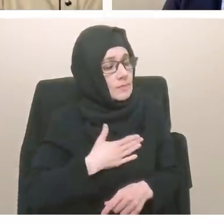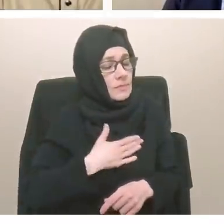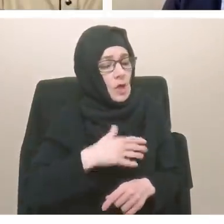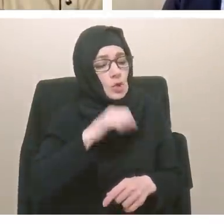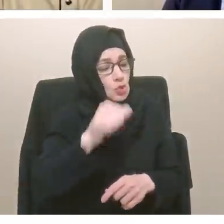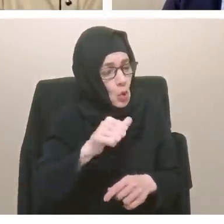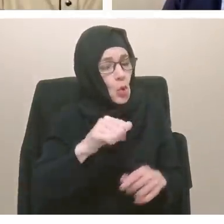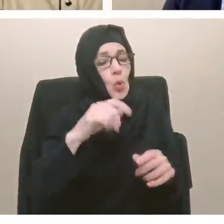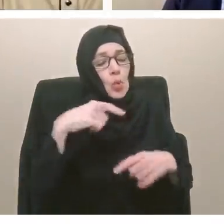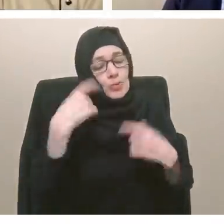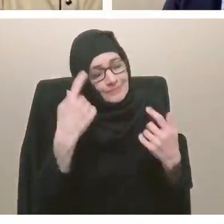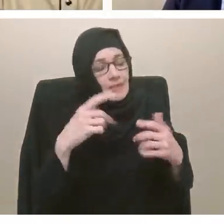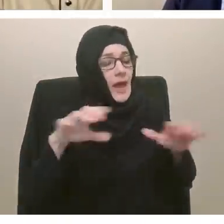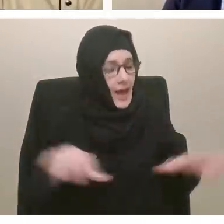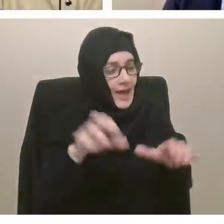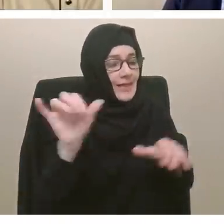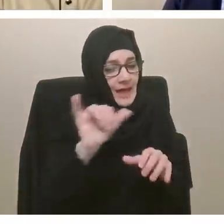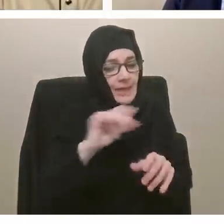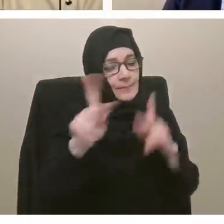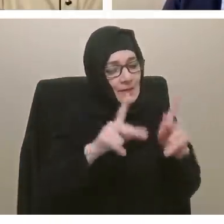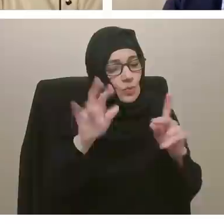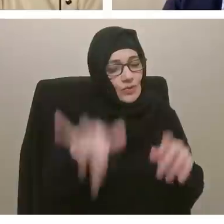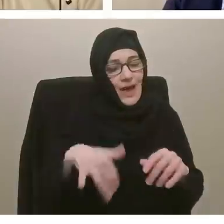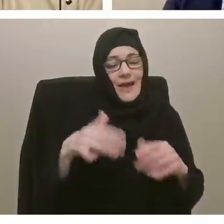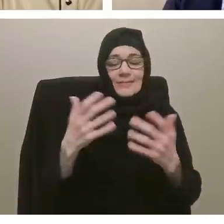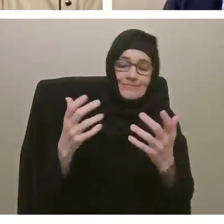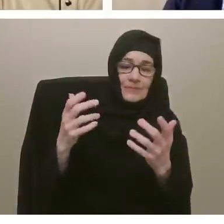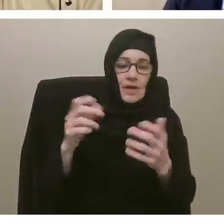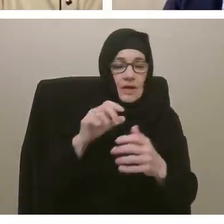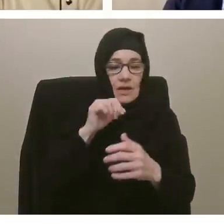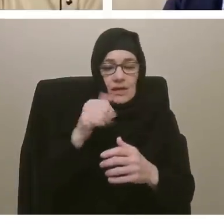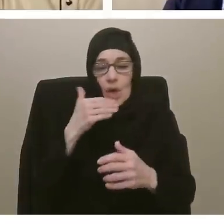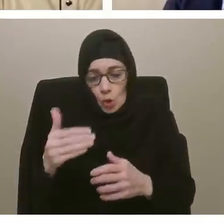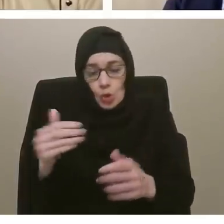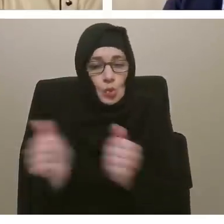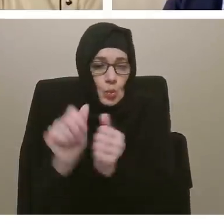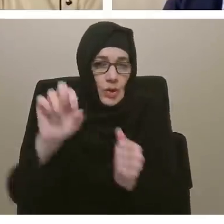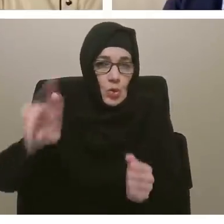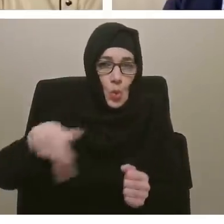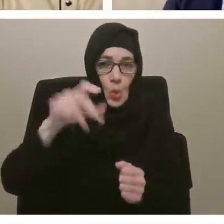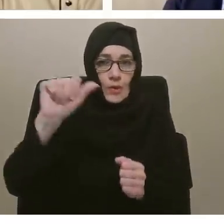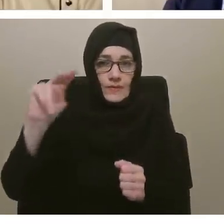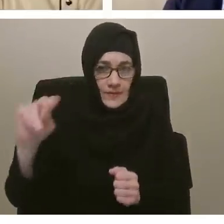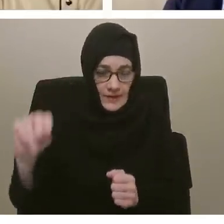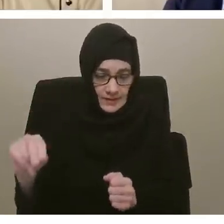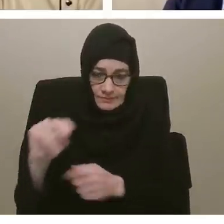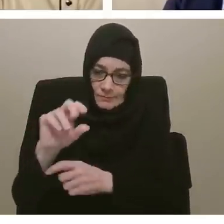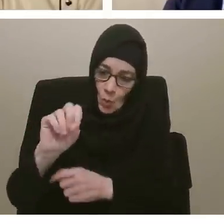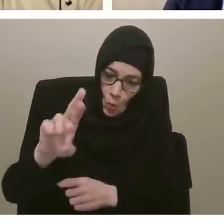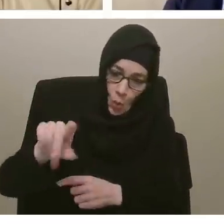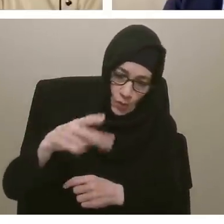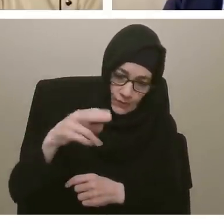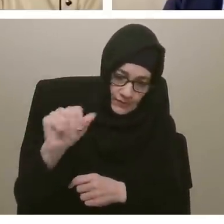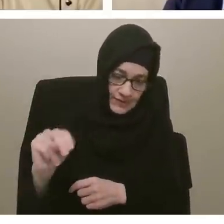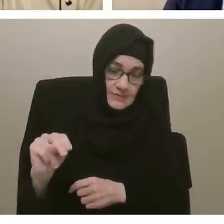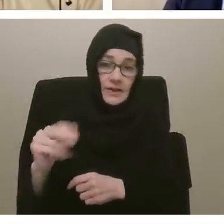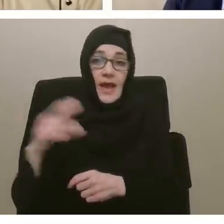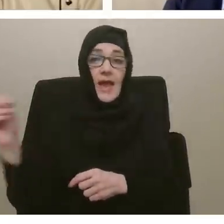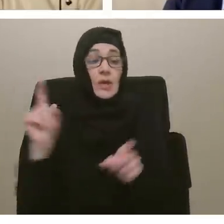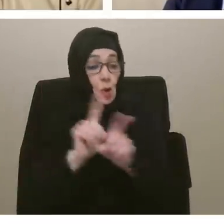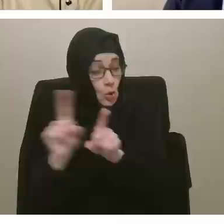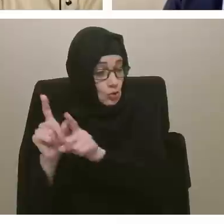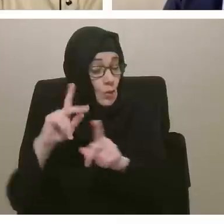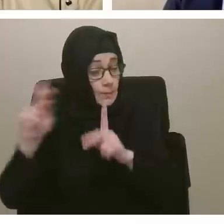taqhar. Wa amma sa'ila fala tanhar. And also for the one that is asking, do not chide them or to